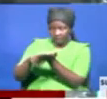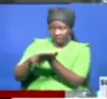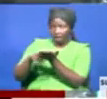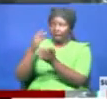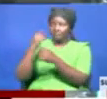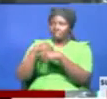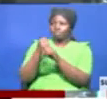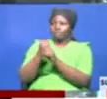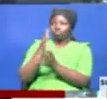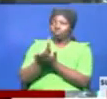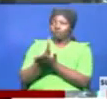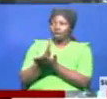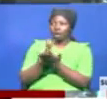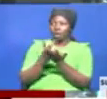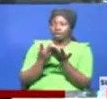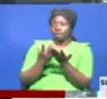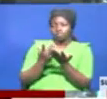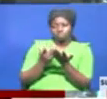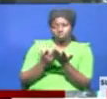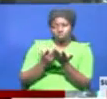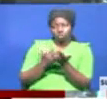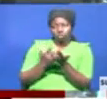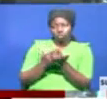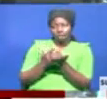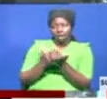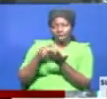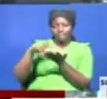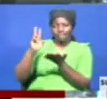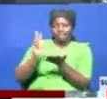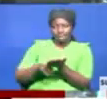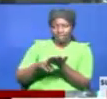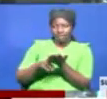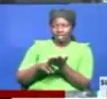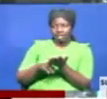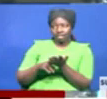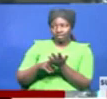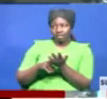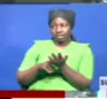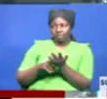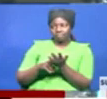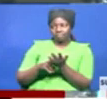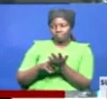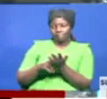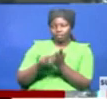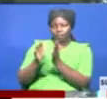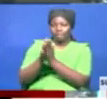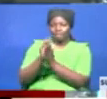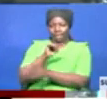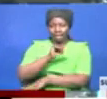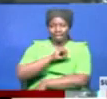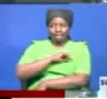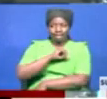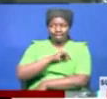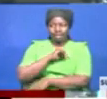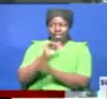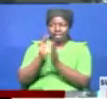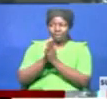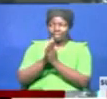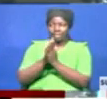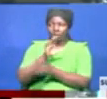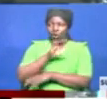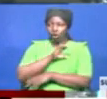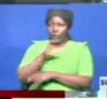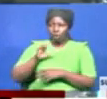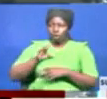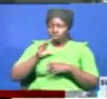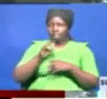and tally and verify among with the agents, with the commission staff, and